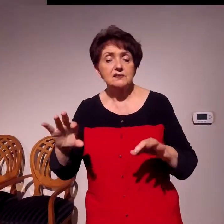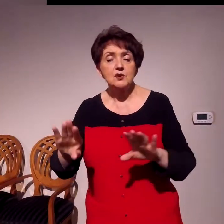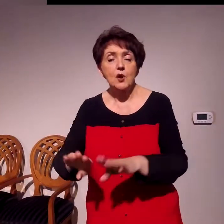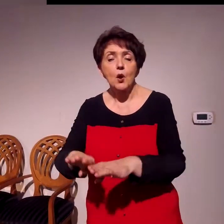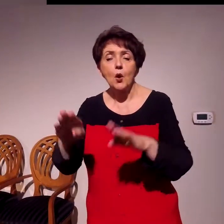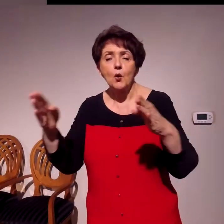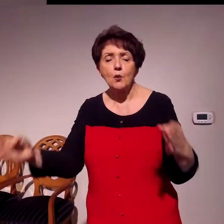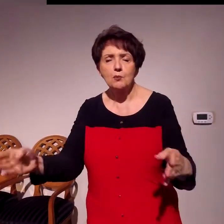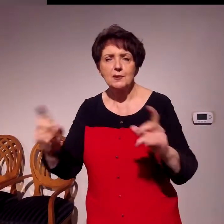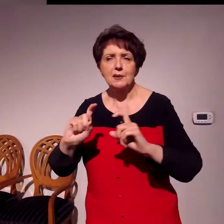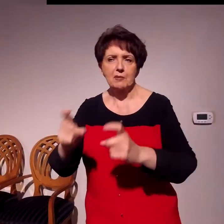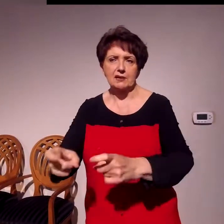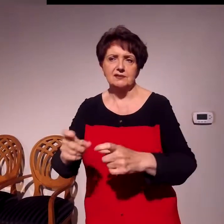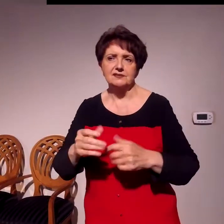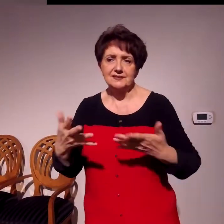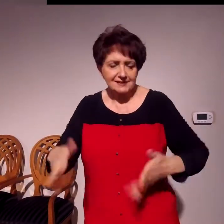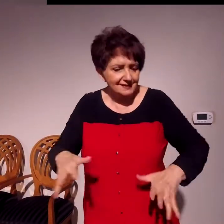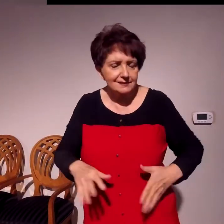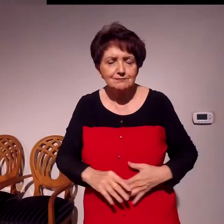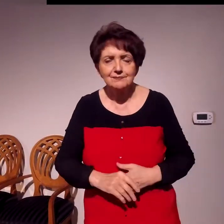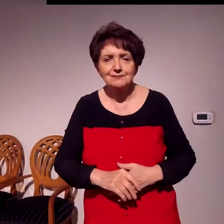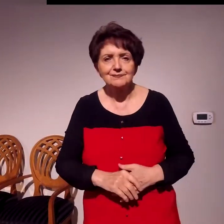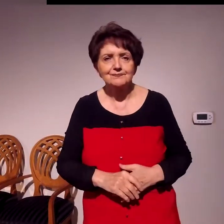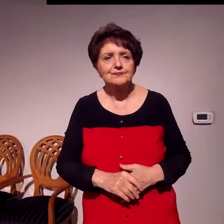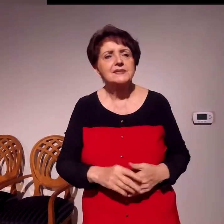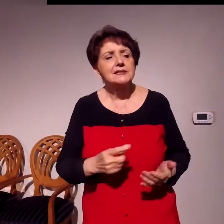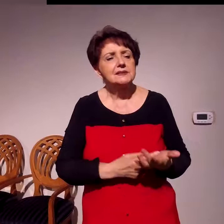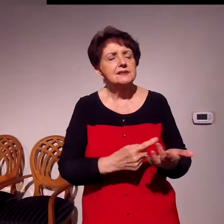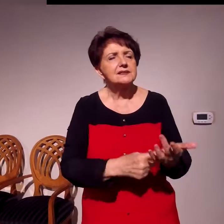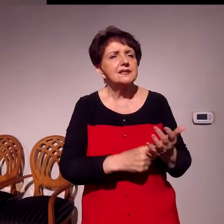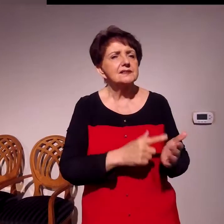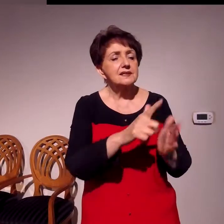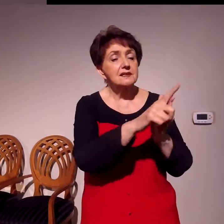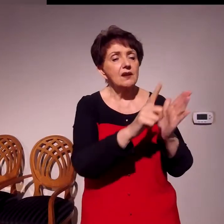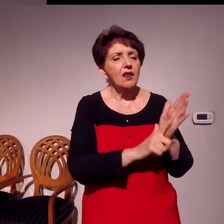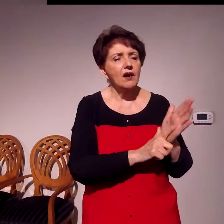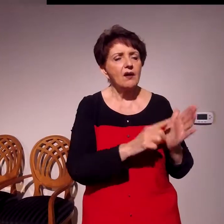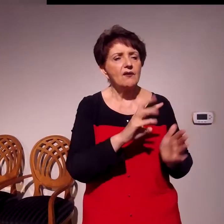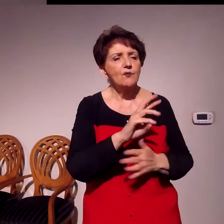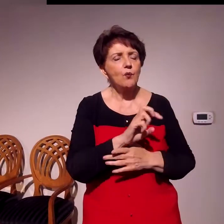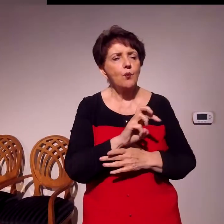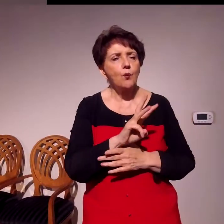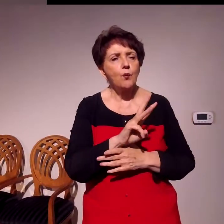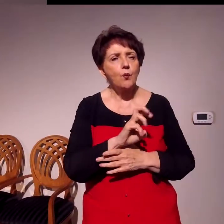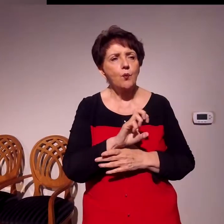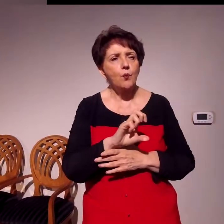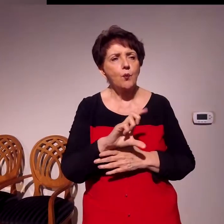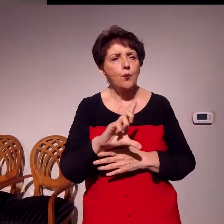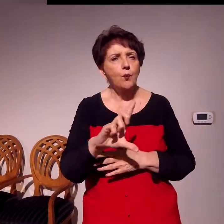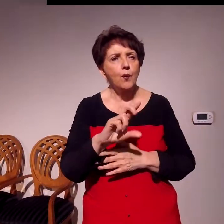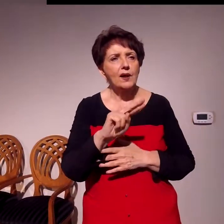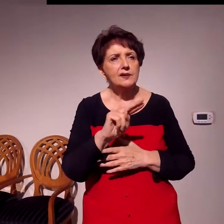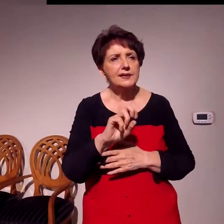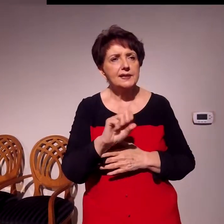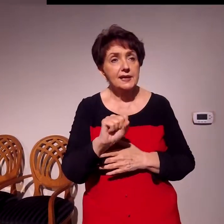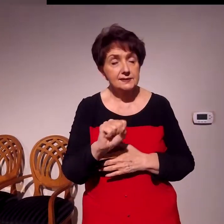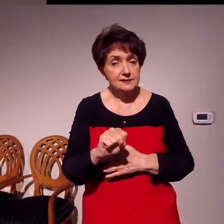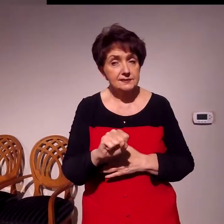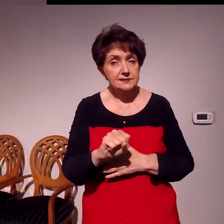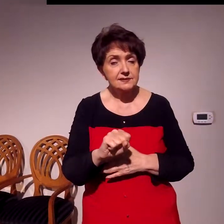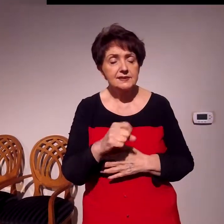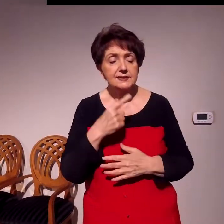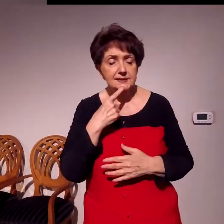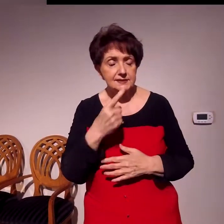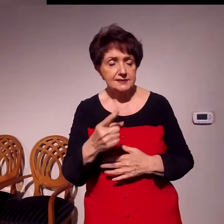ribbon. And as he's talking about the law of wellness, he says the fundamental first place is